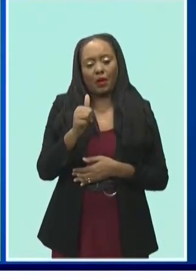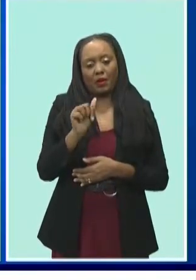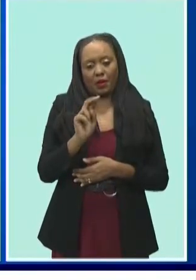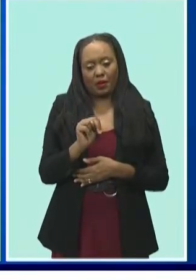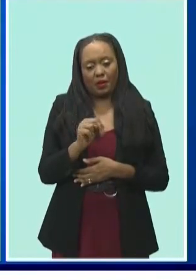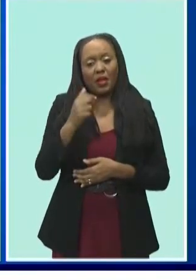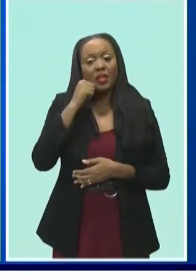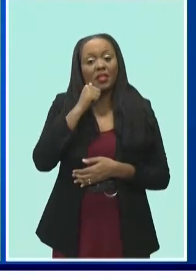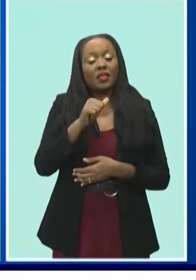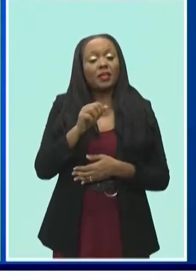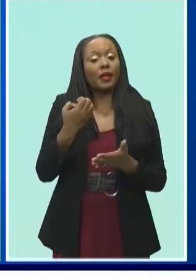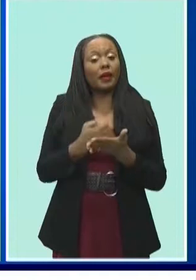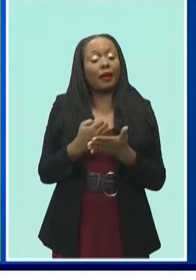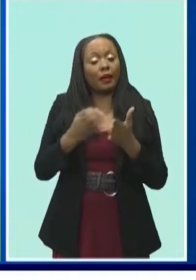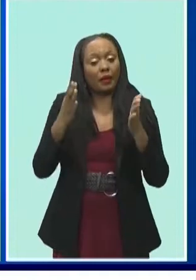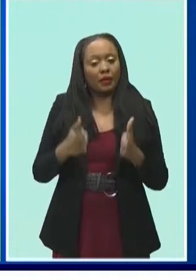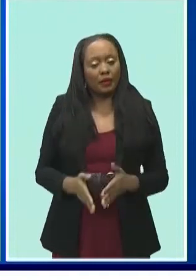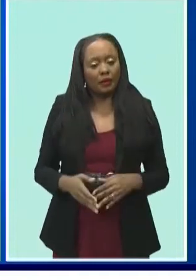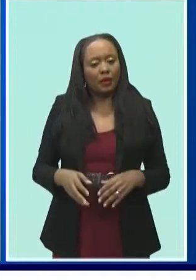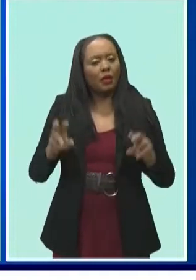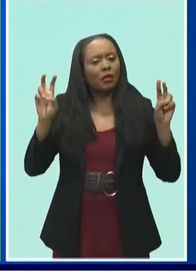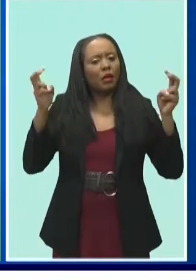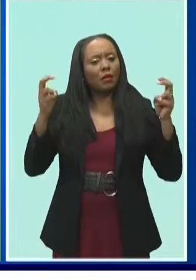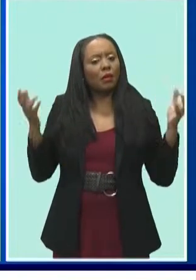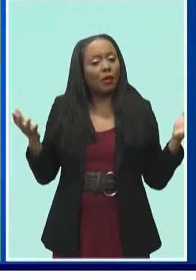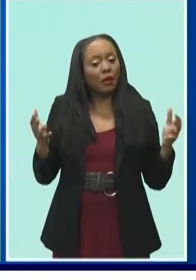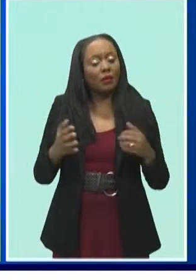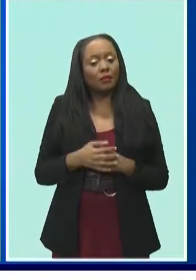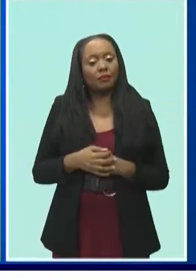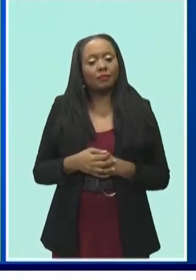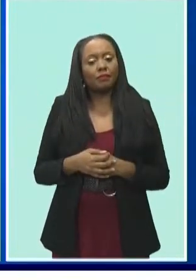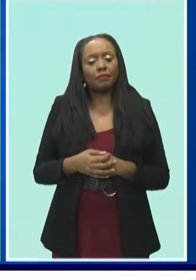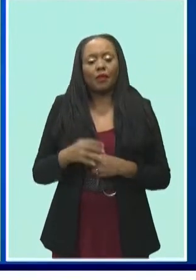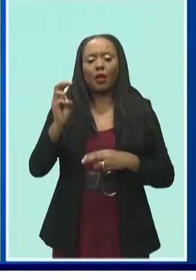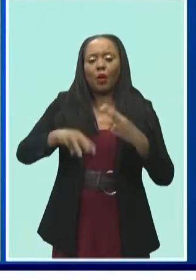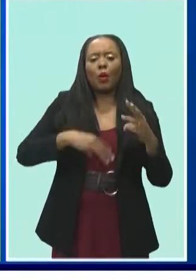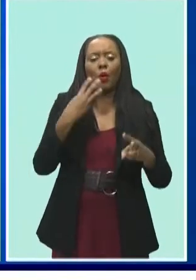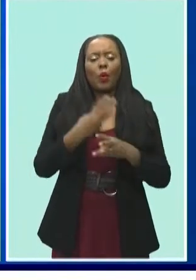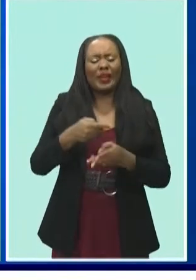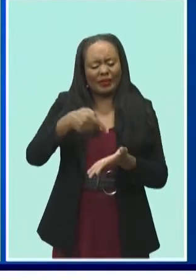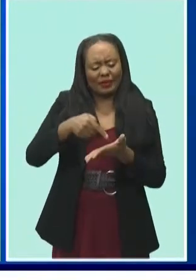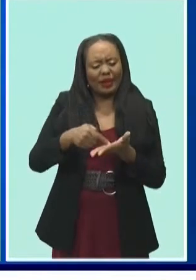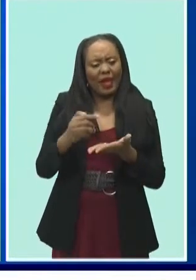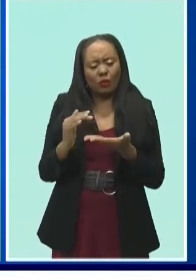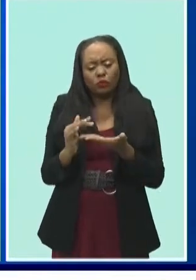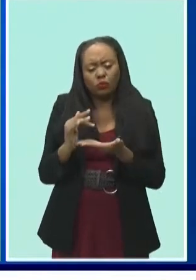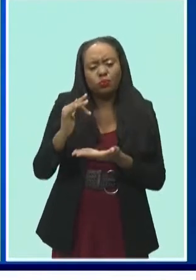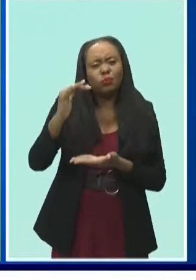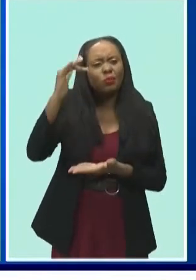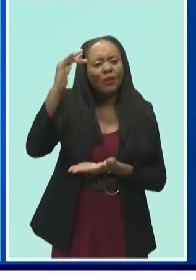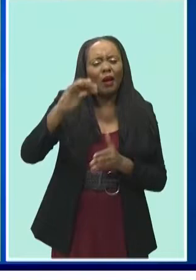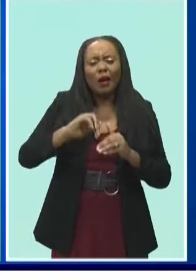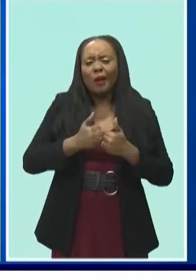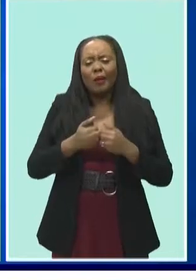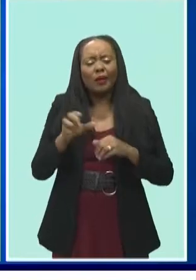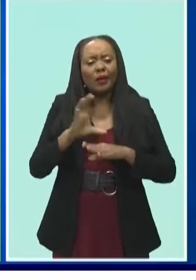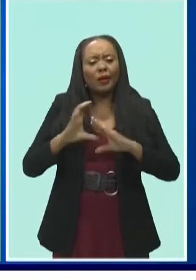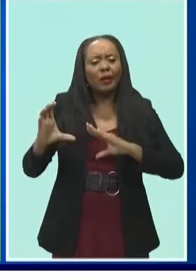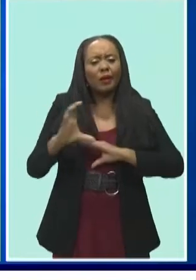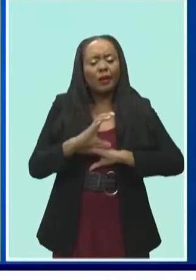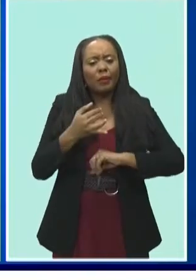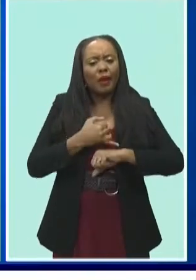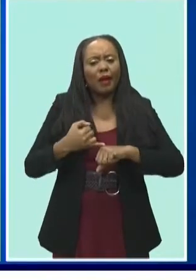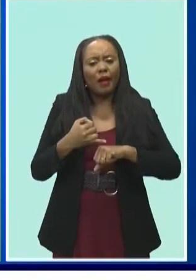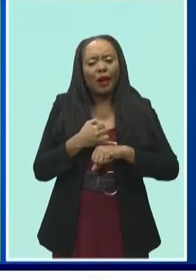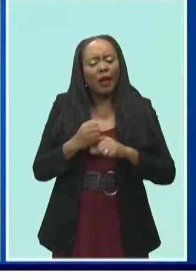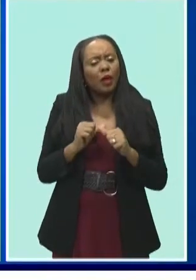economist. And as you rightly said, our topic tonight is, in a world of rising debt, how can Caribbean countries stay afloat? This is a very